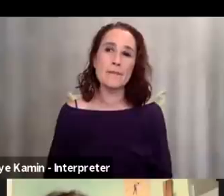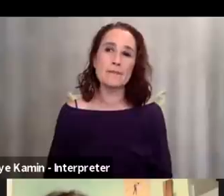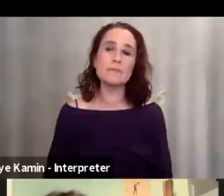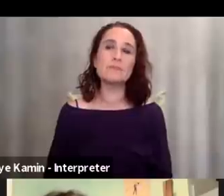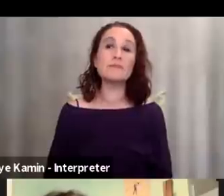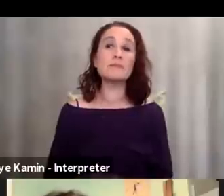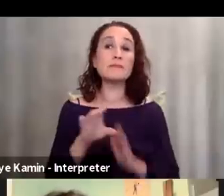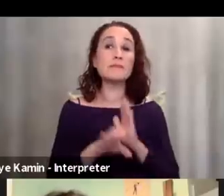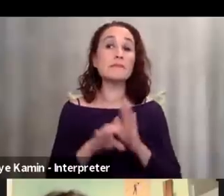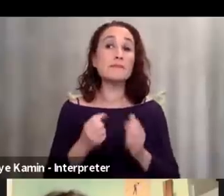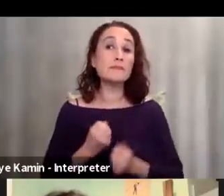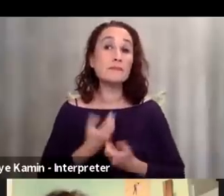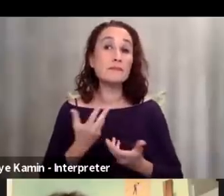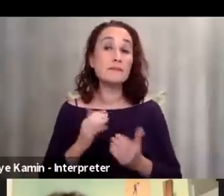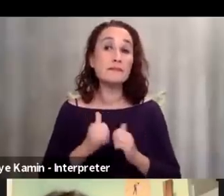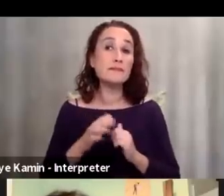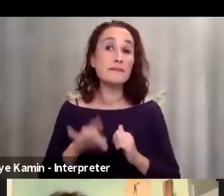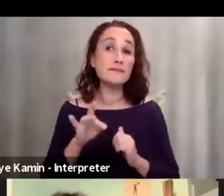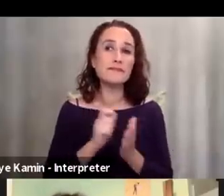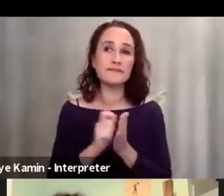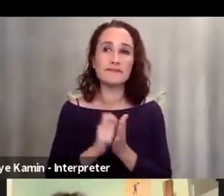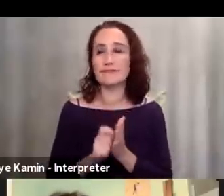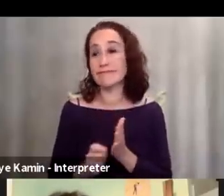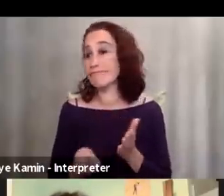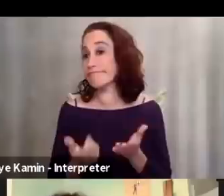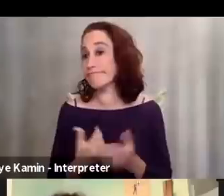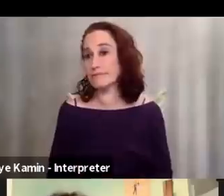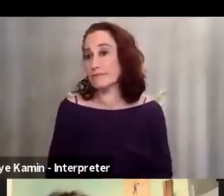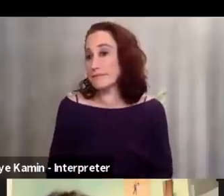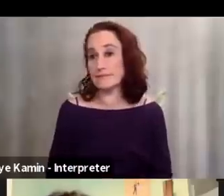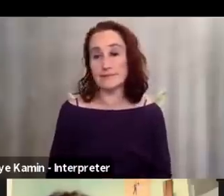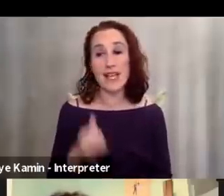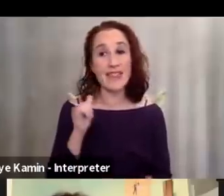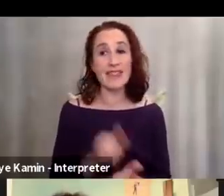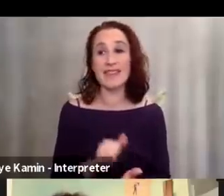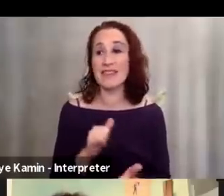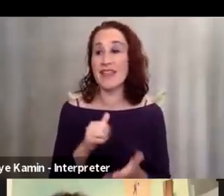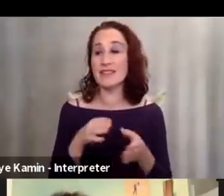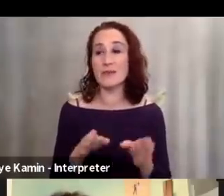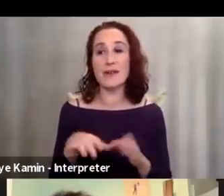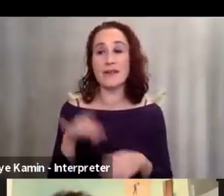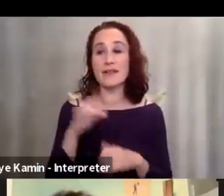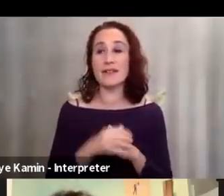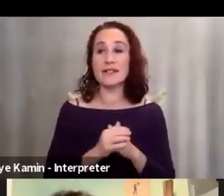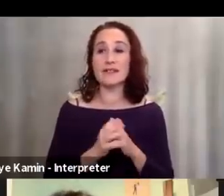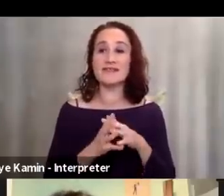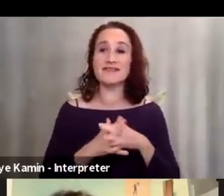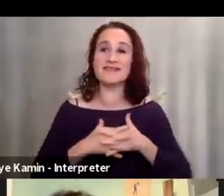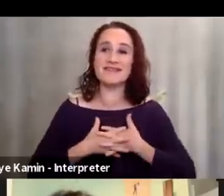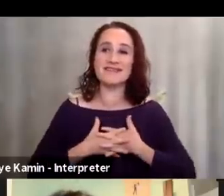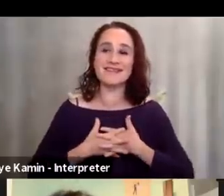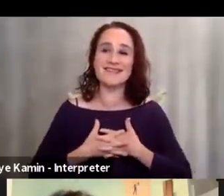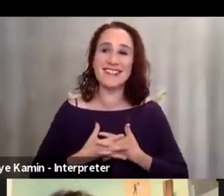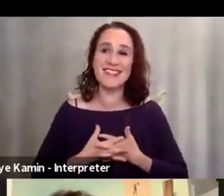character voice just by writing. That is really the only way I have found, although it's often